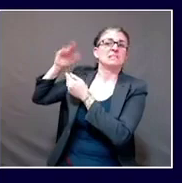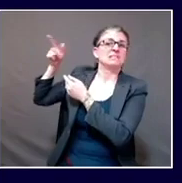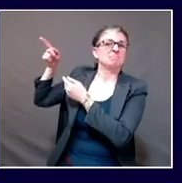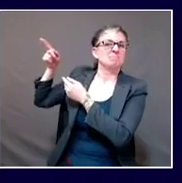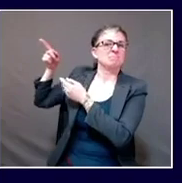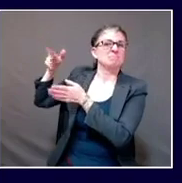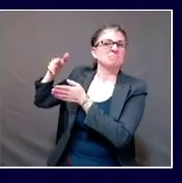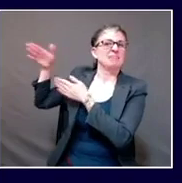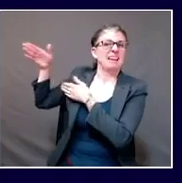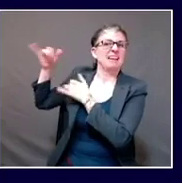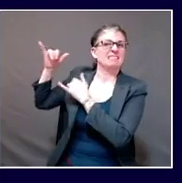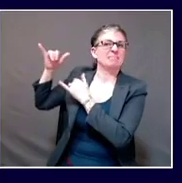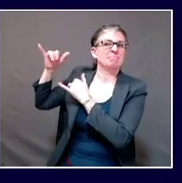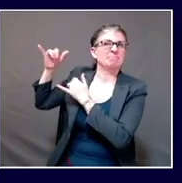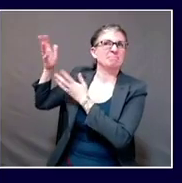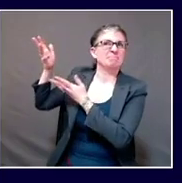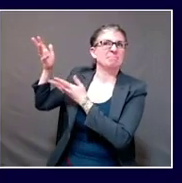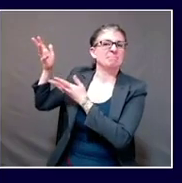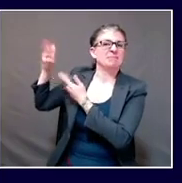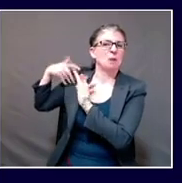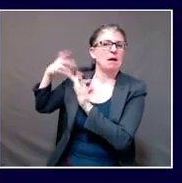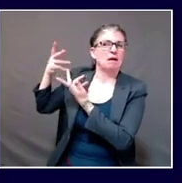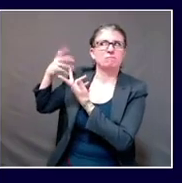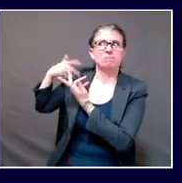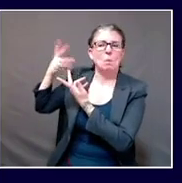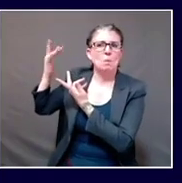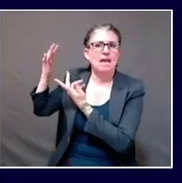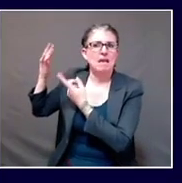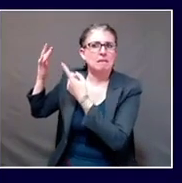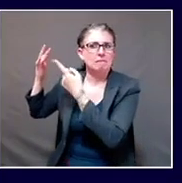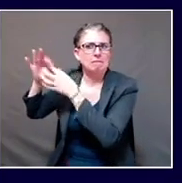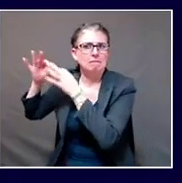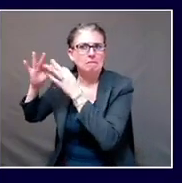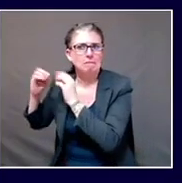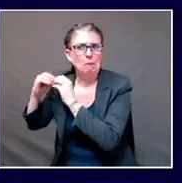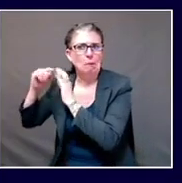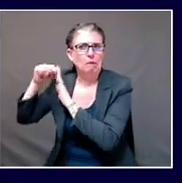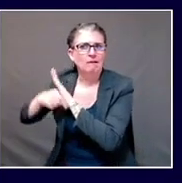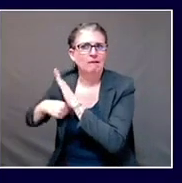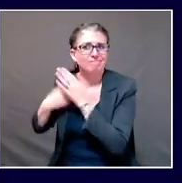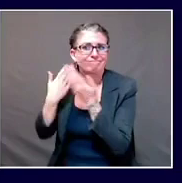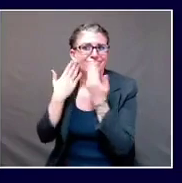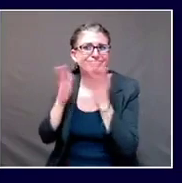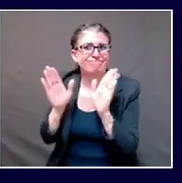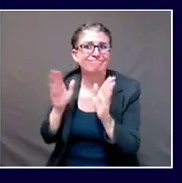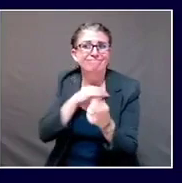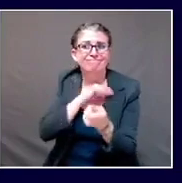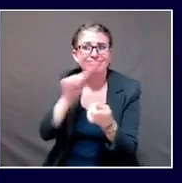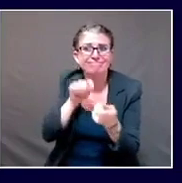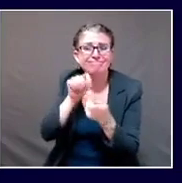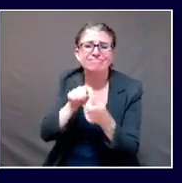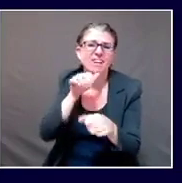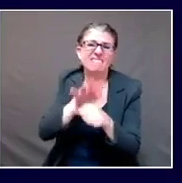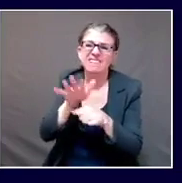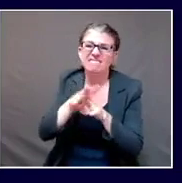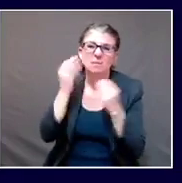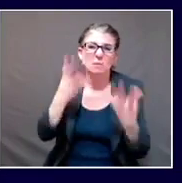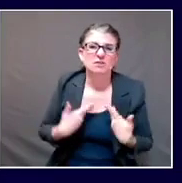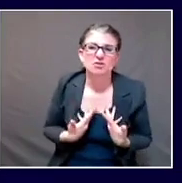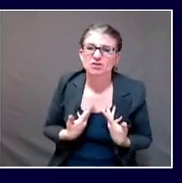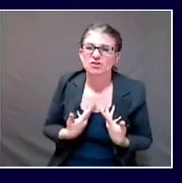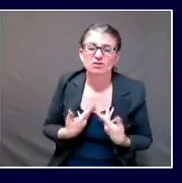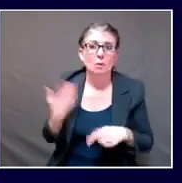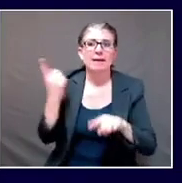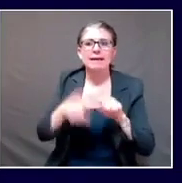timeframe for some time now, but I simply just don't have enough information and can't speculate as to whether the reports that you reference